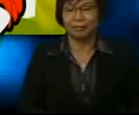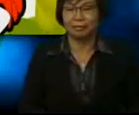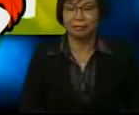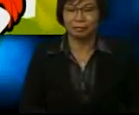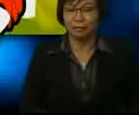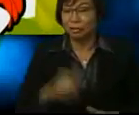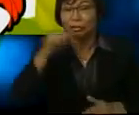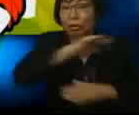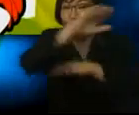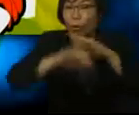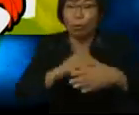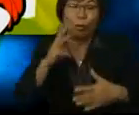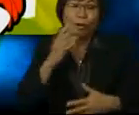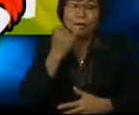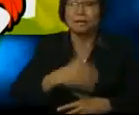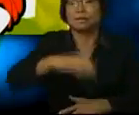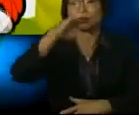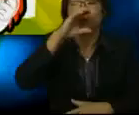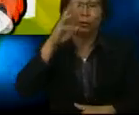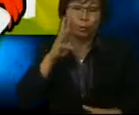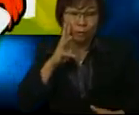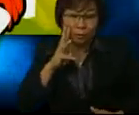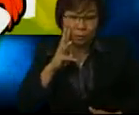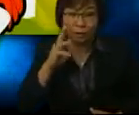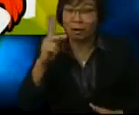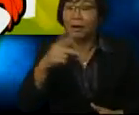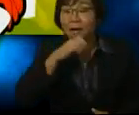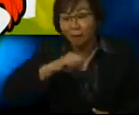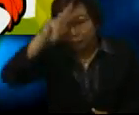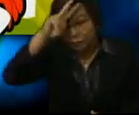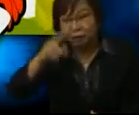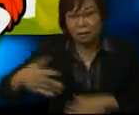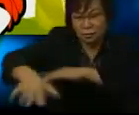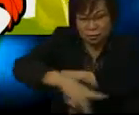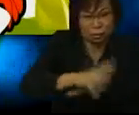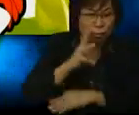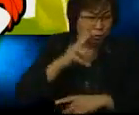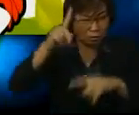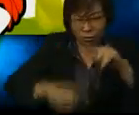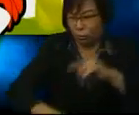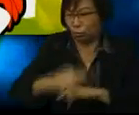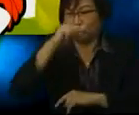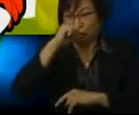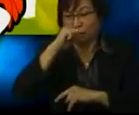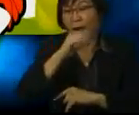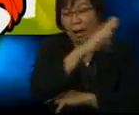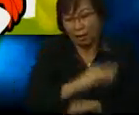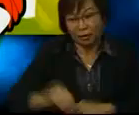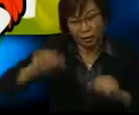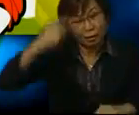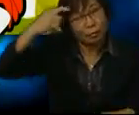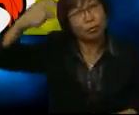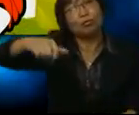Not all water is drinking water, Kam. Sea water is not drinkable. Besides, can you imagine